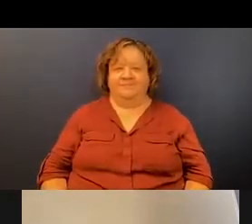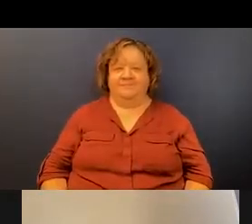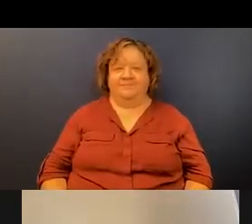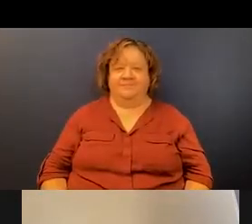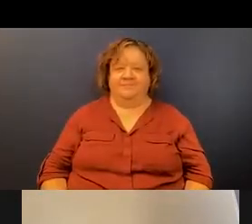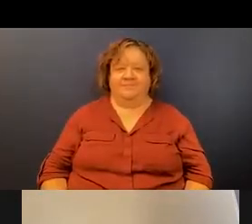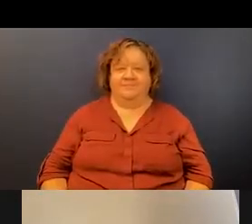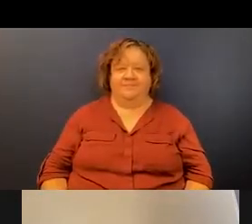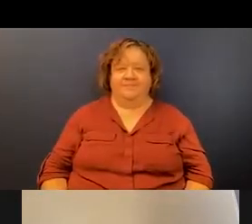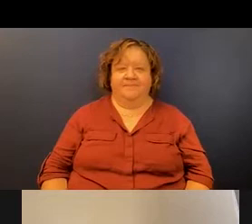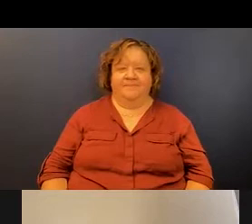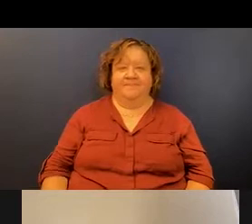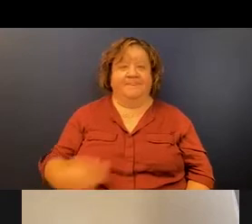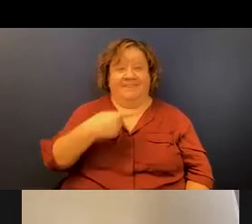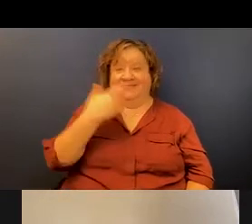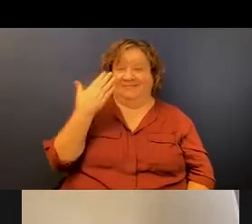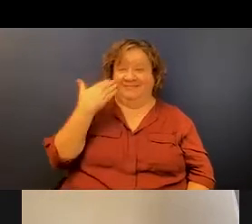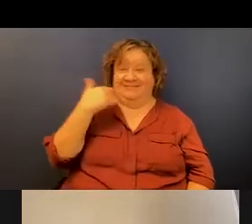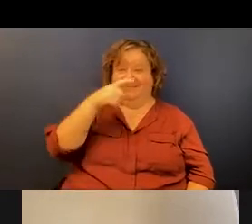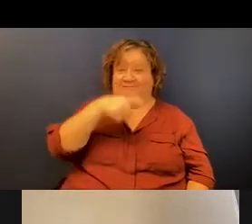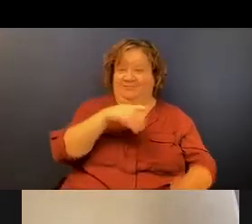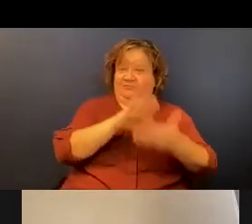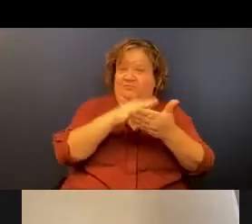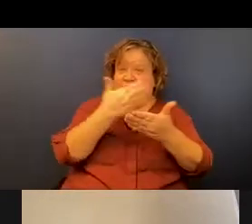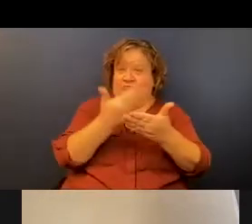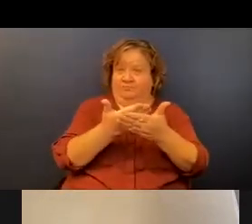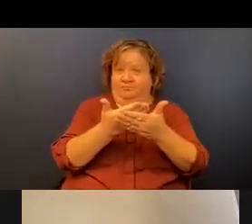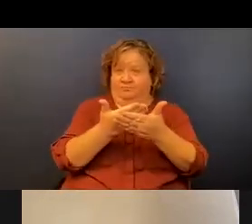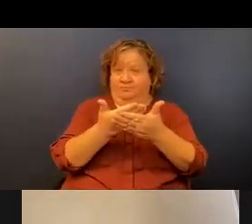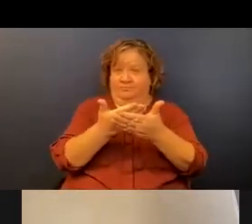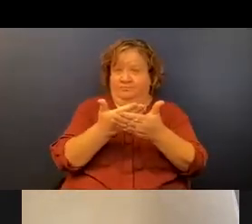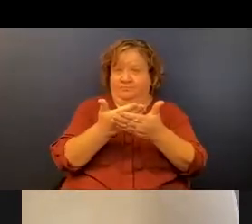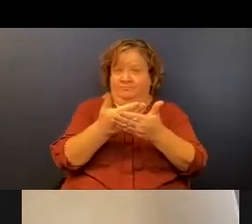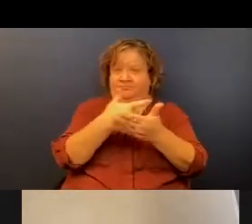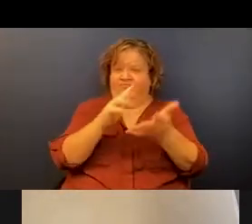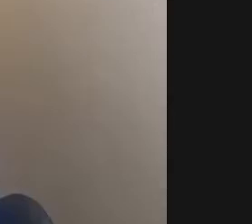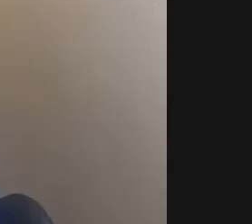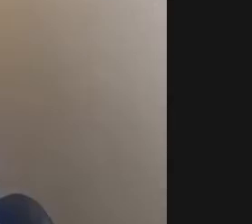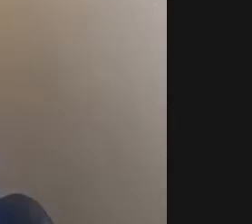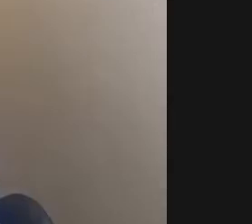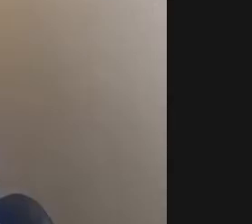the Morales. video Voz en is off, Andrea Toc. Elisa Morales.